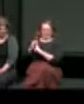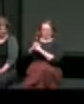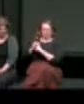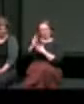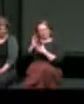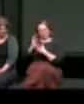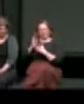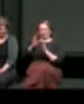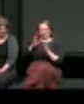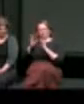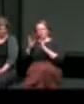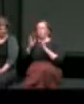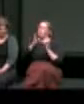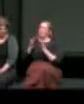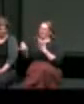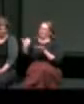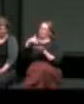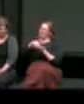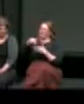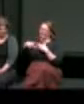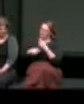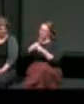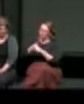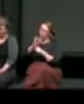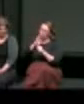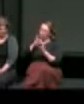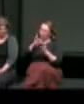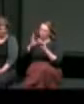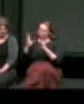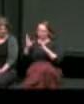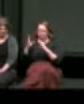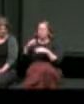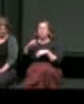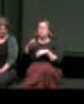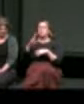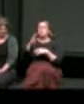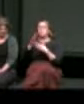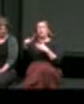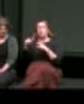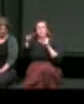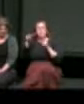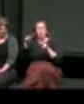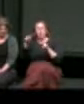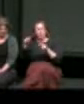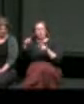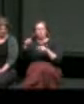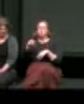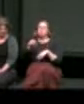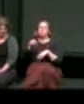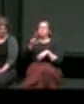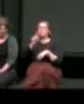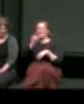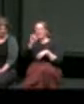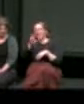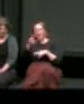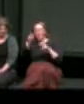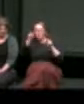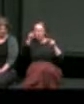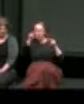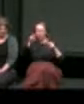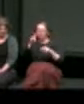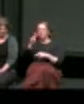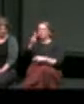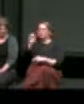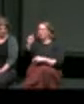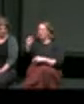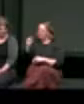probably plan on that again this year. And then some of the other monitoring that we're doing, air monitoring, dust mitigation, we haven't had